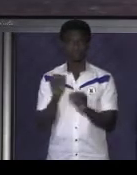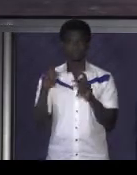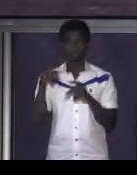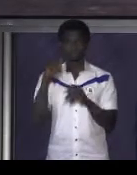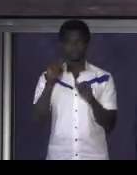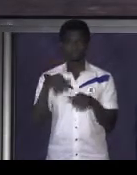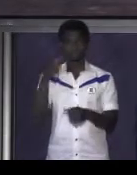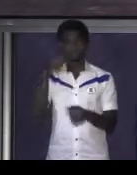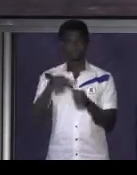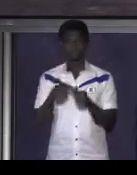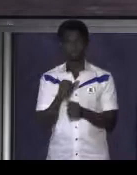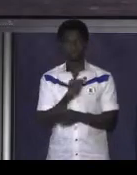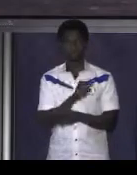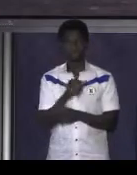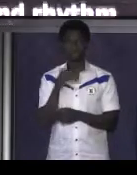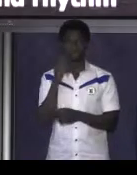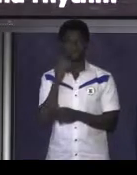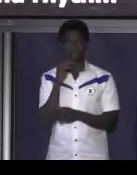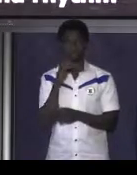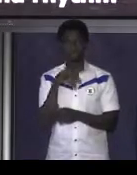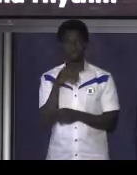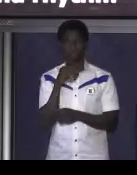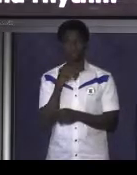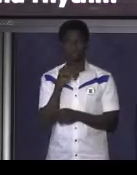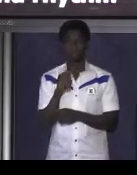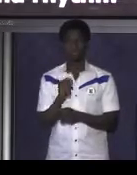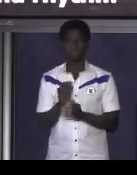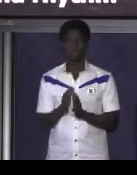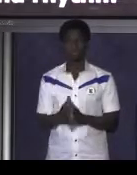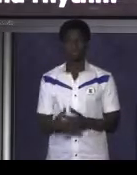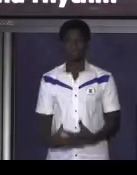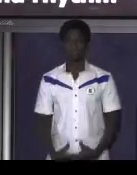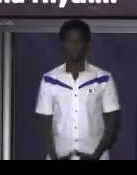So a poetess is a female poet.